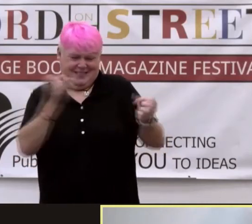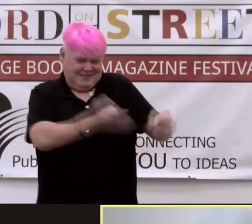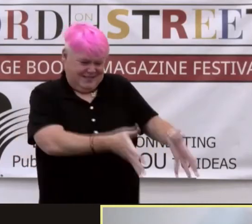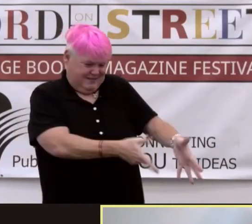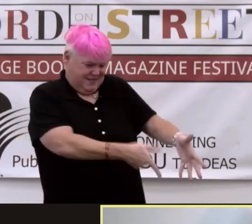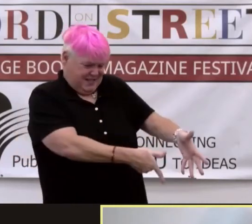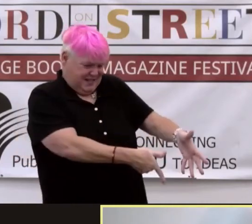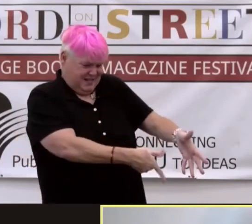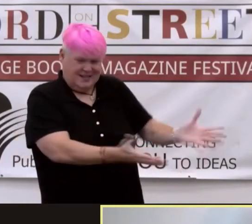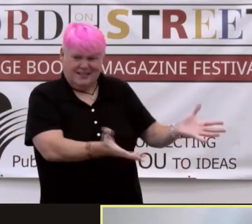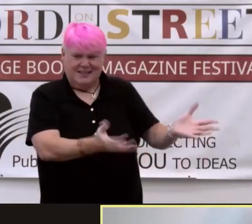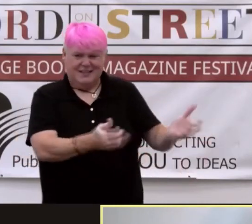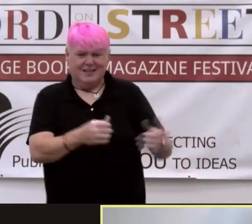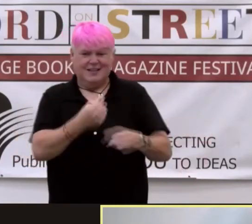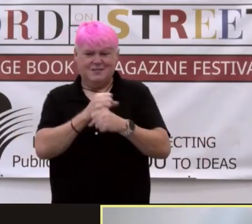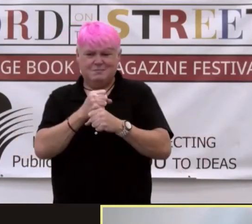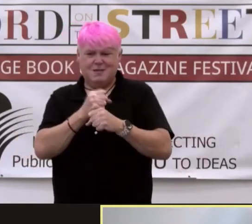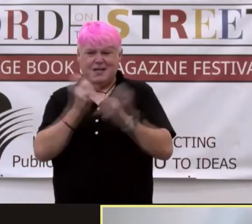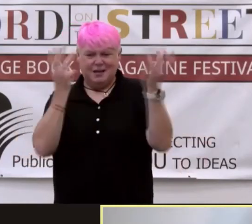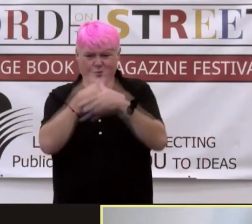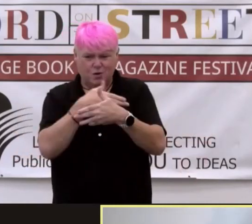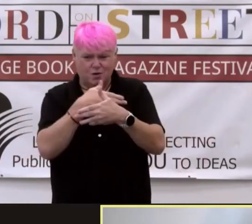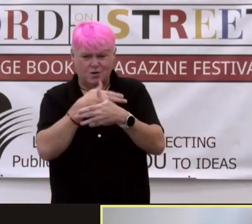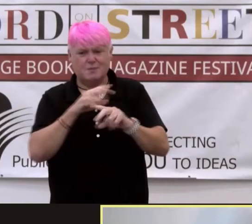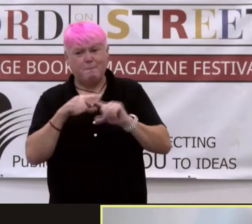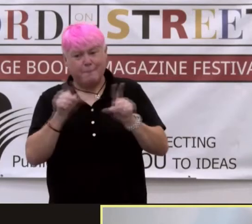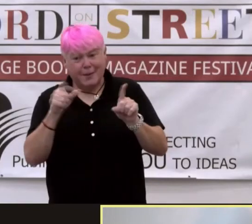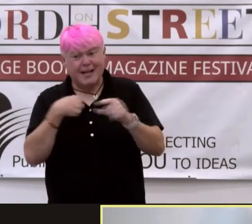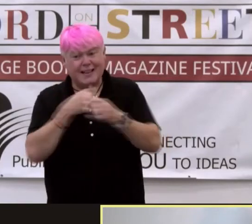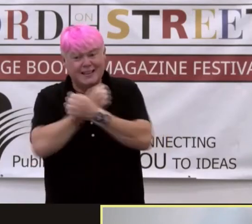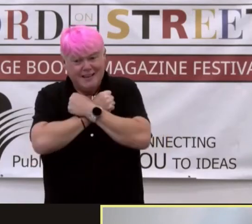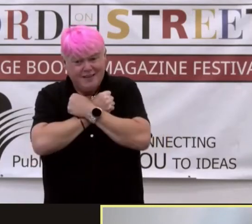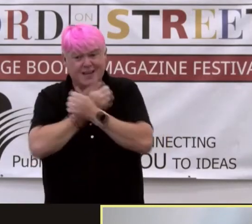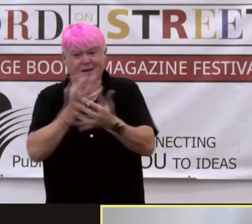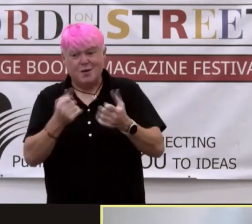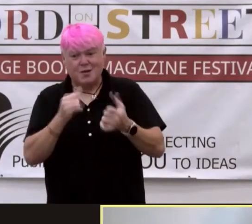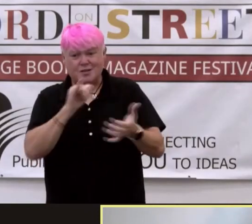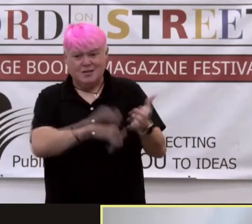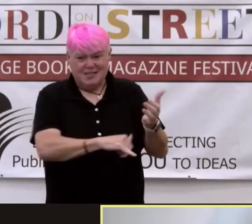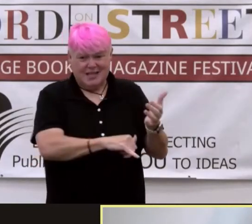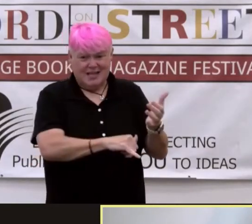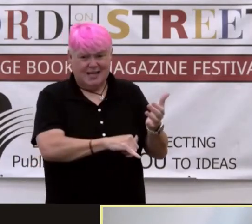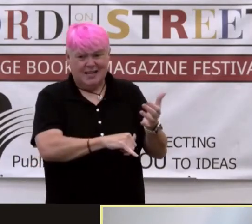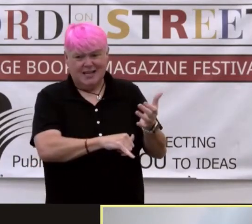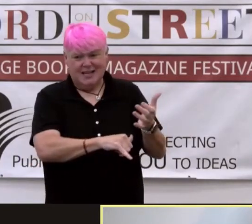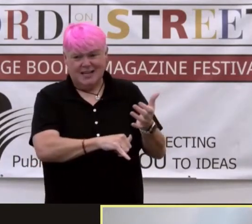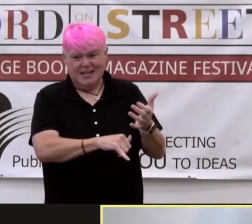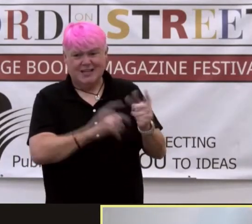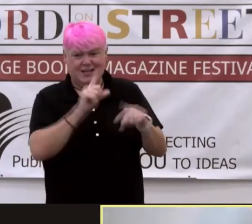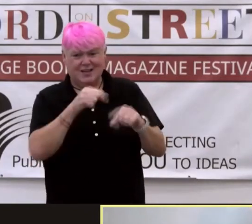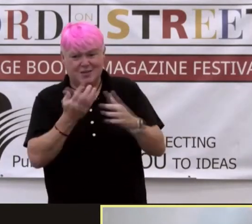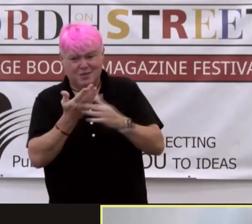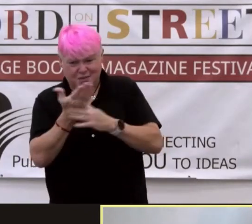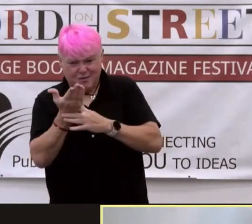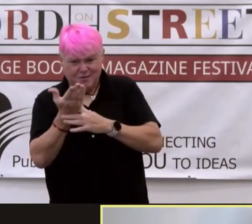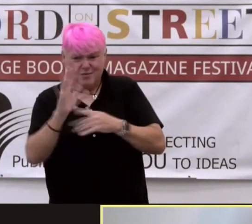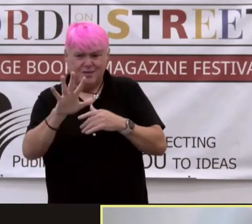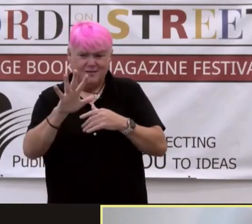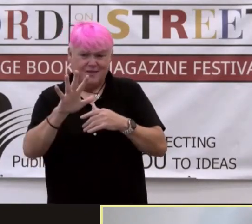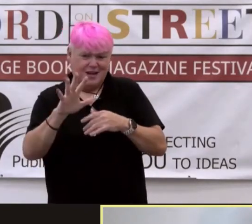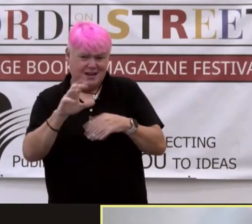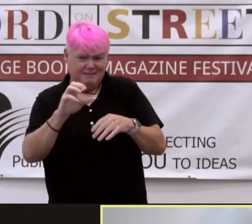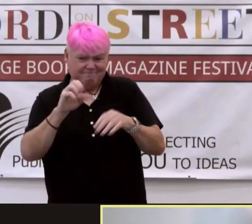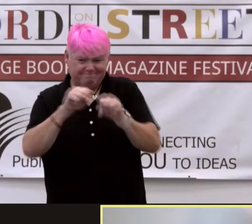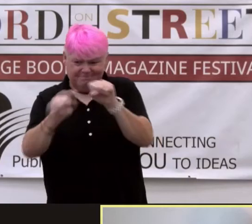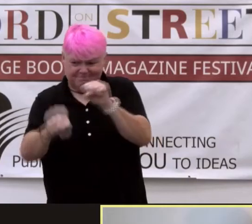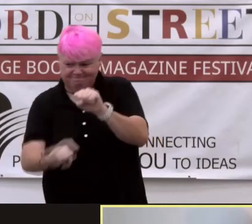this is making everything worse, but I love you so much. I want you to stay. And then eventually it's like you go through the 5 stages of grief. And then eventually